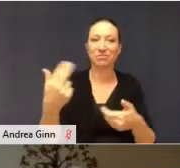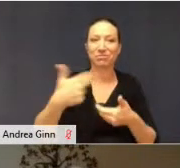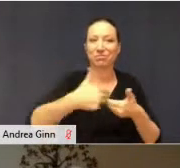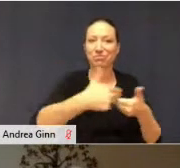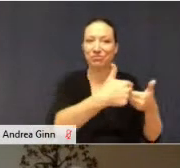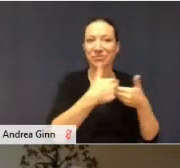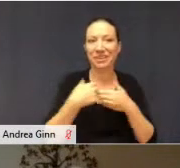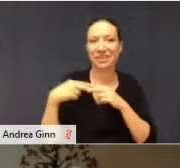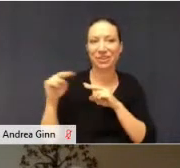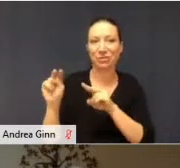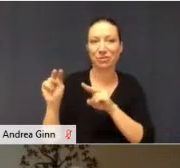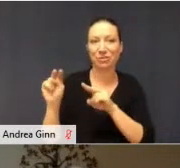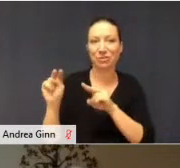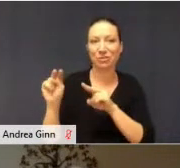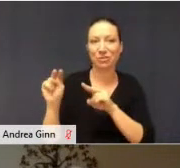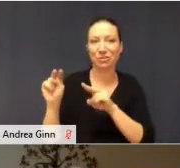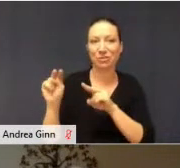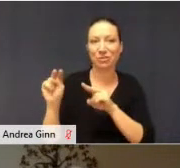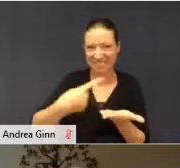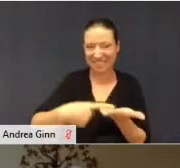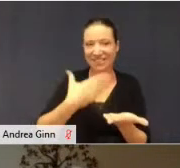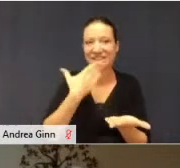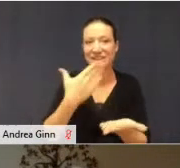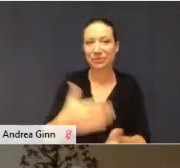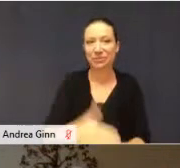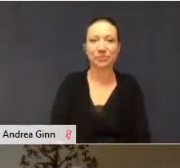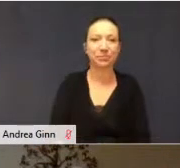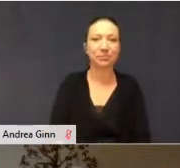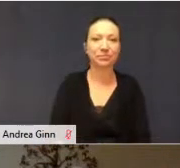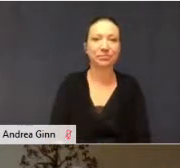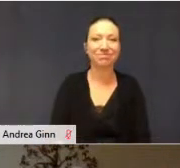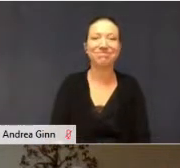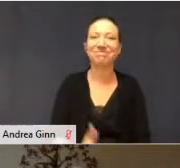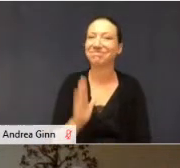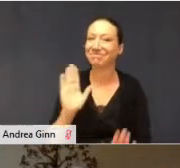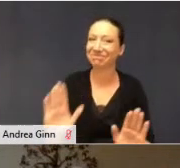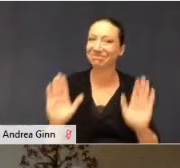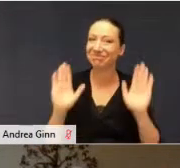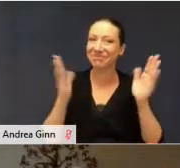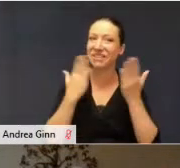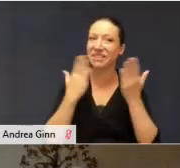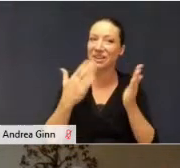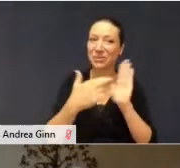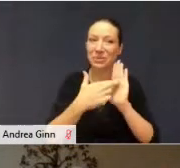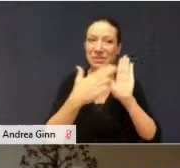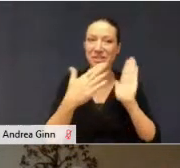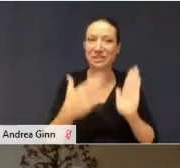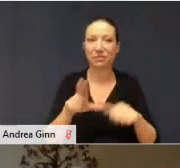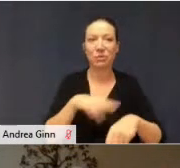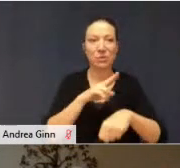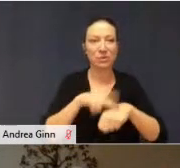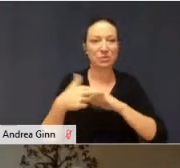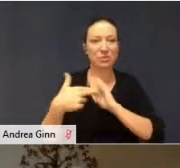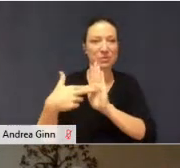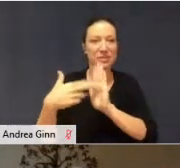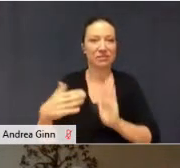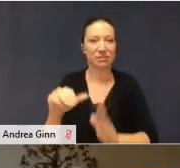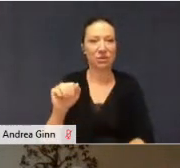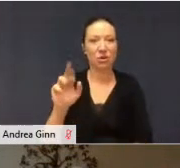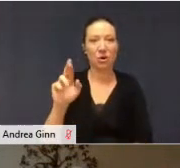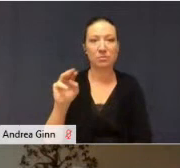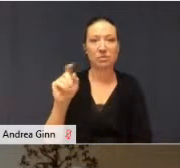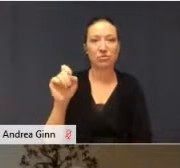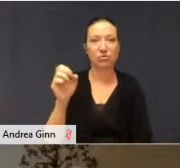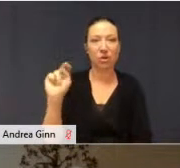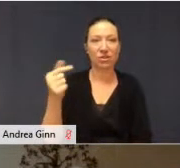to today's conversation. Thank you. Great. Thank you, Representative. And of course, Representative Armstrong is the co-chairman of this committee.